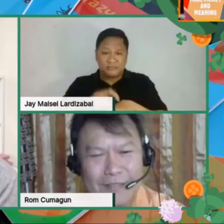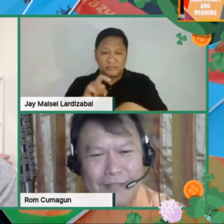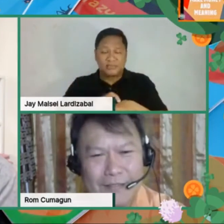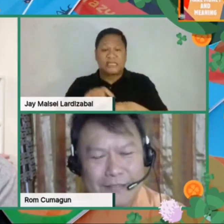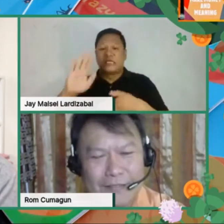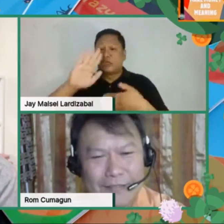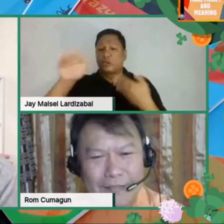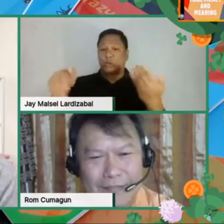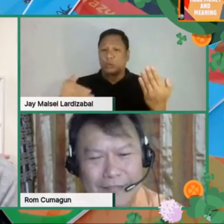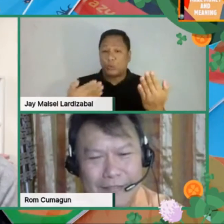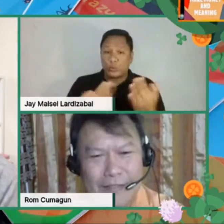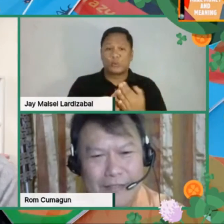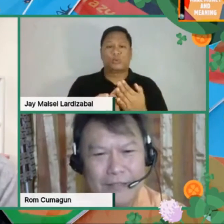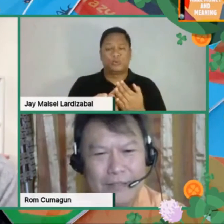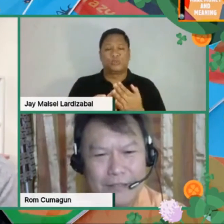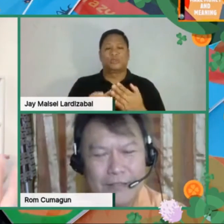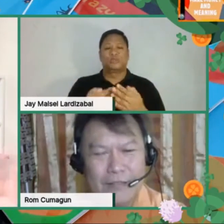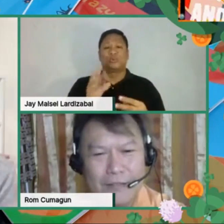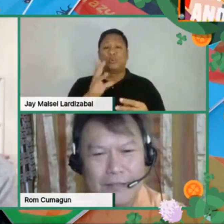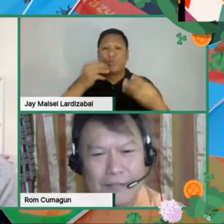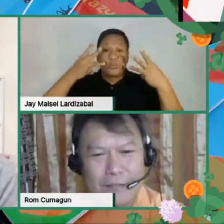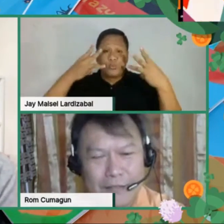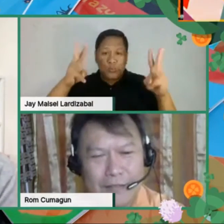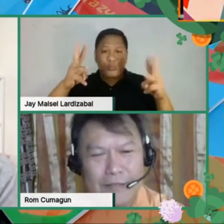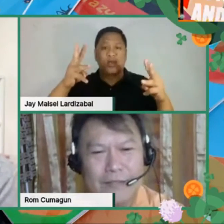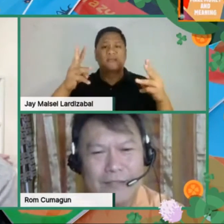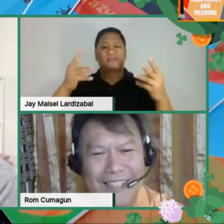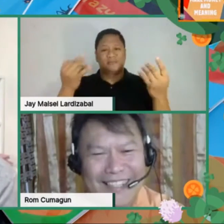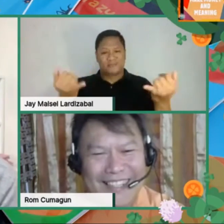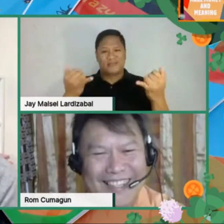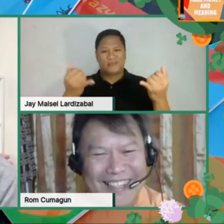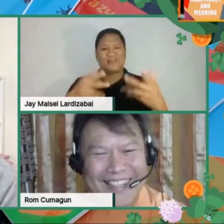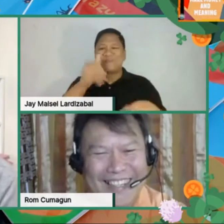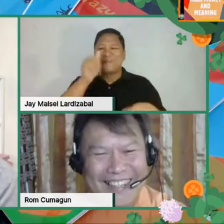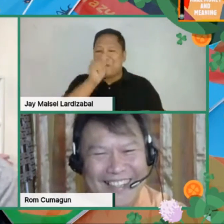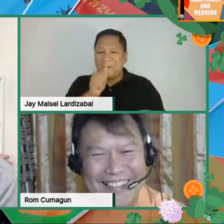ng nanonood, sa mga nagtiyagang manood.